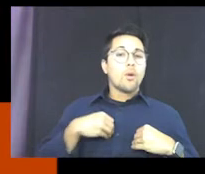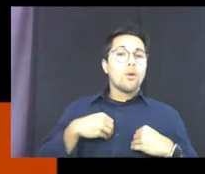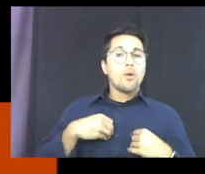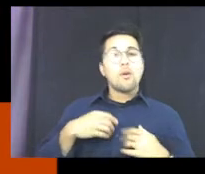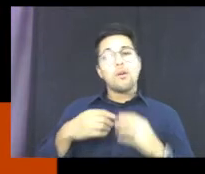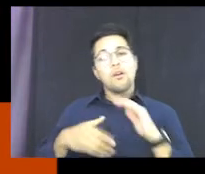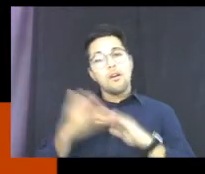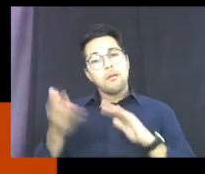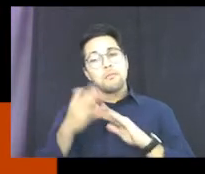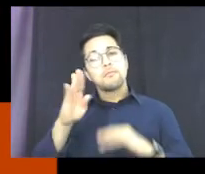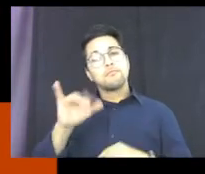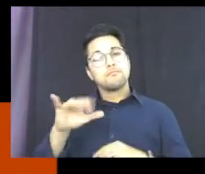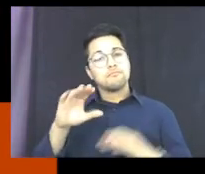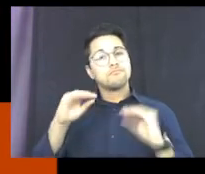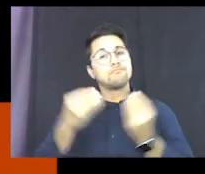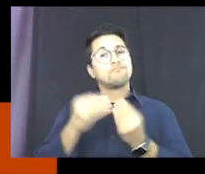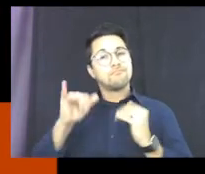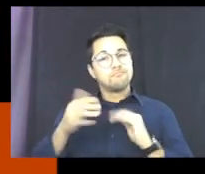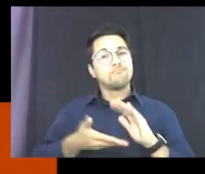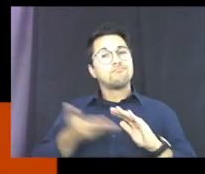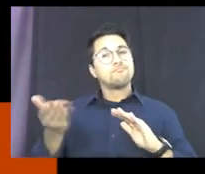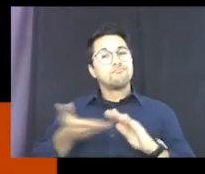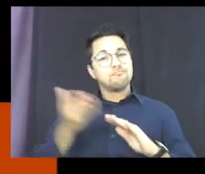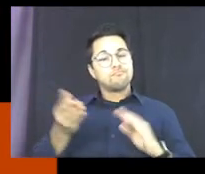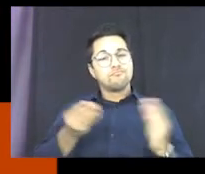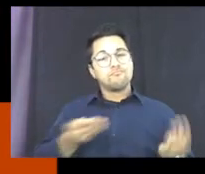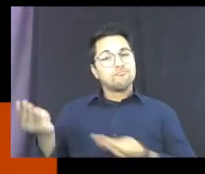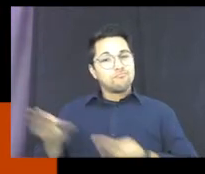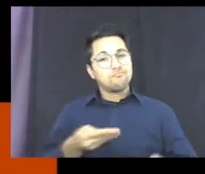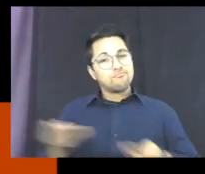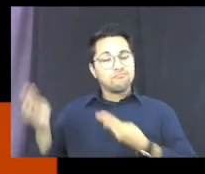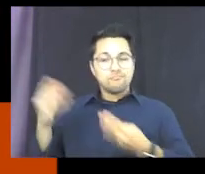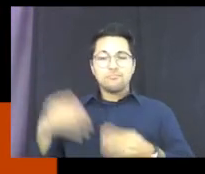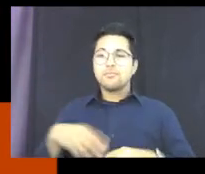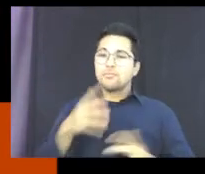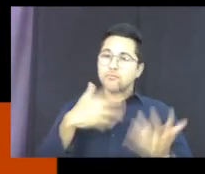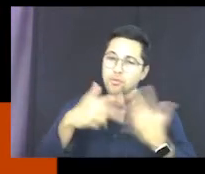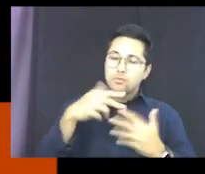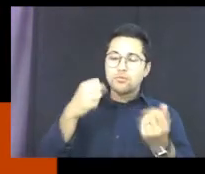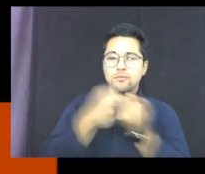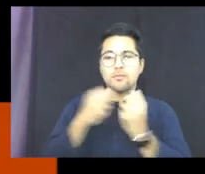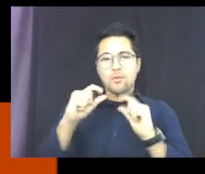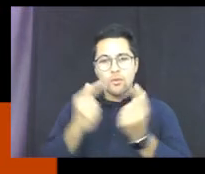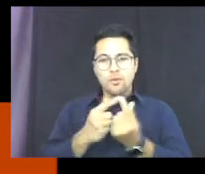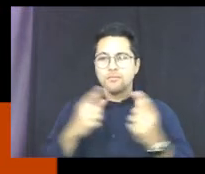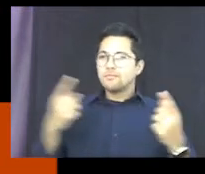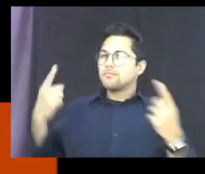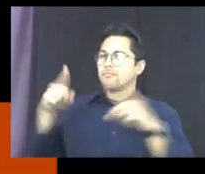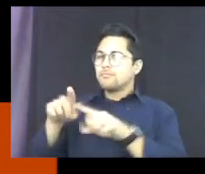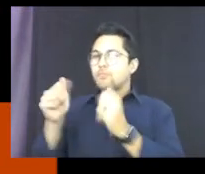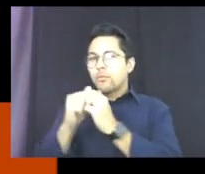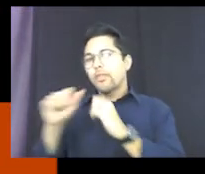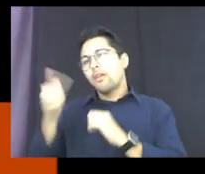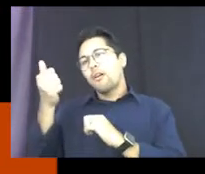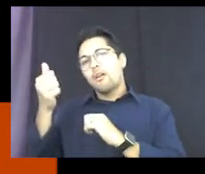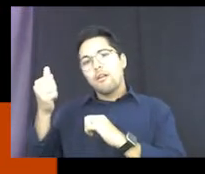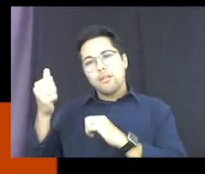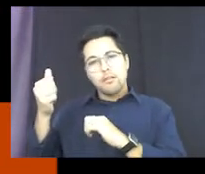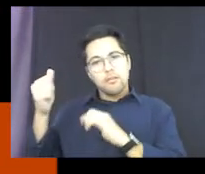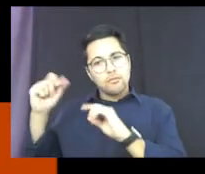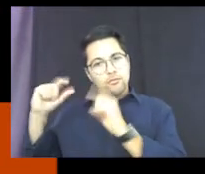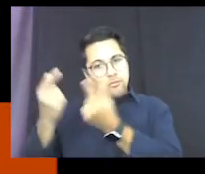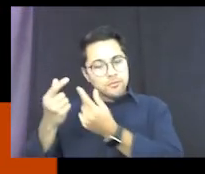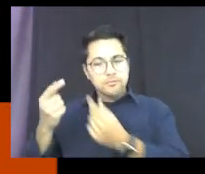by an organization that facilitates social and/or support groups alongside other programs and events, and